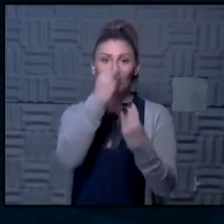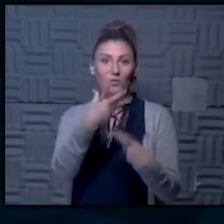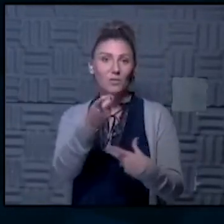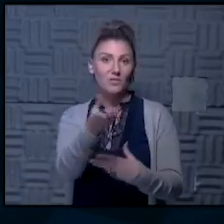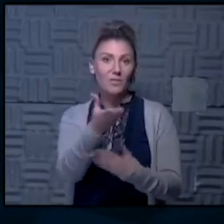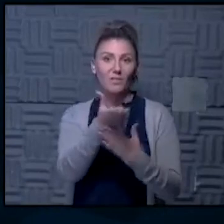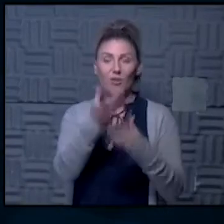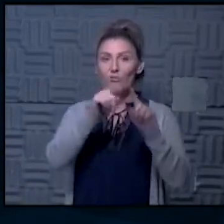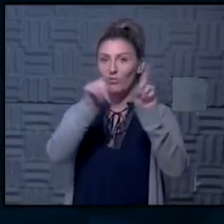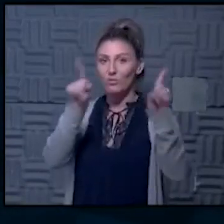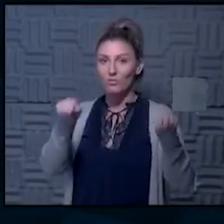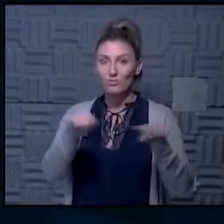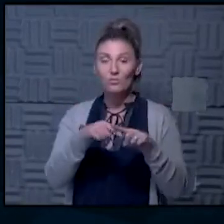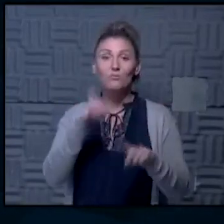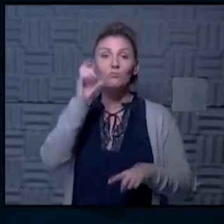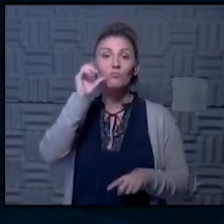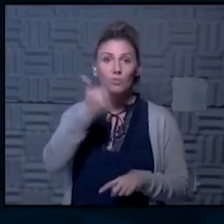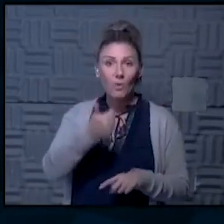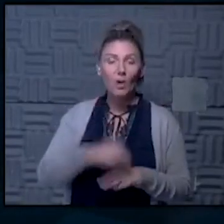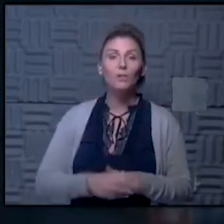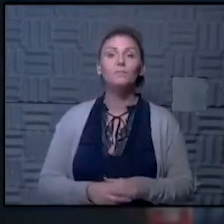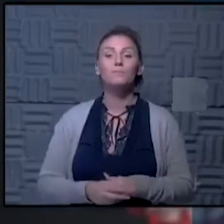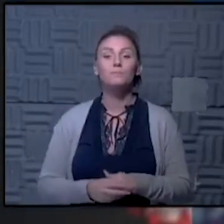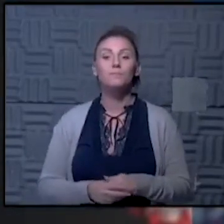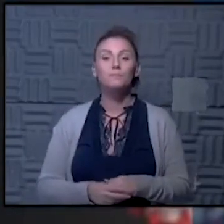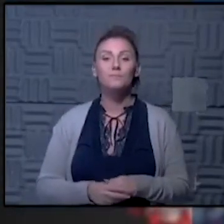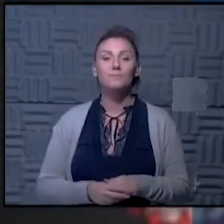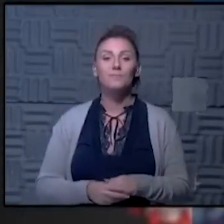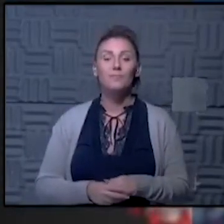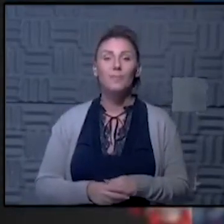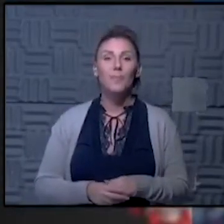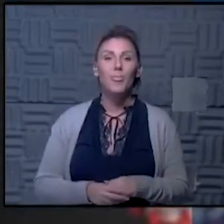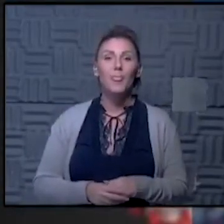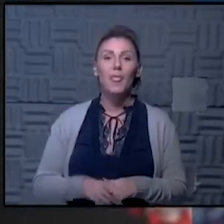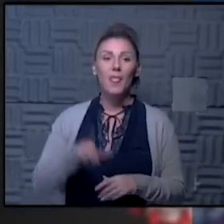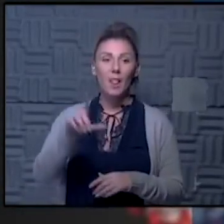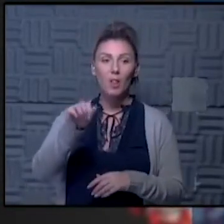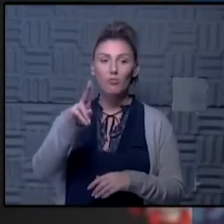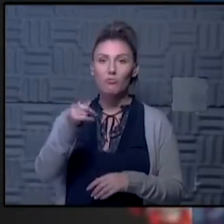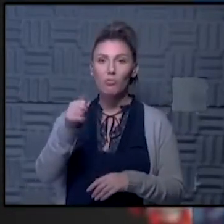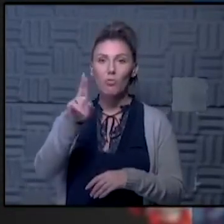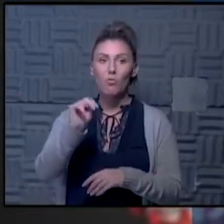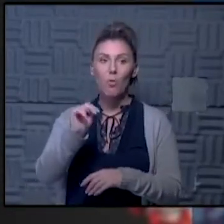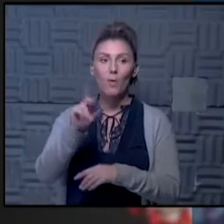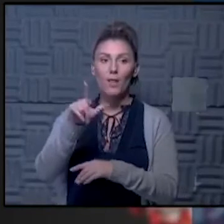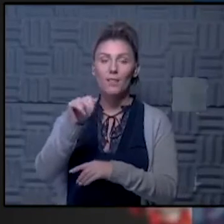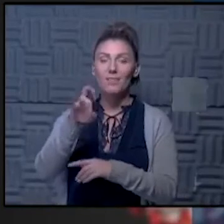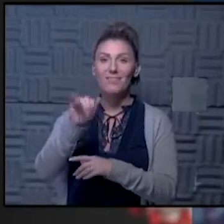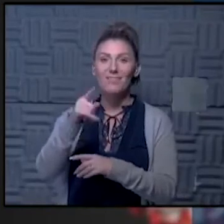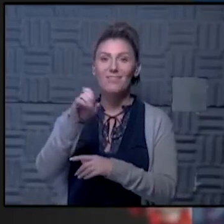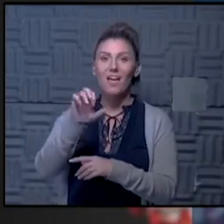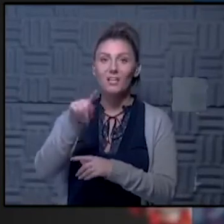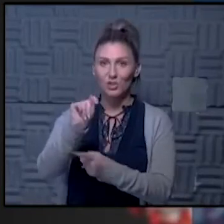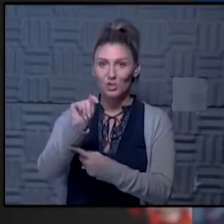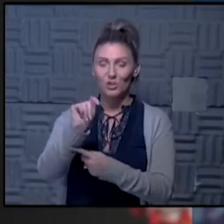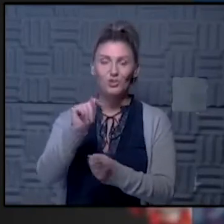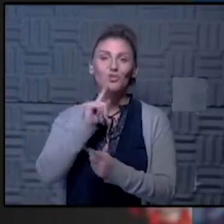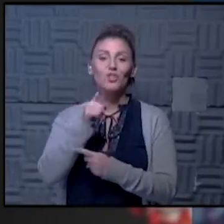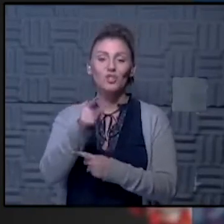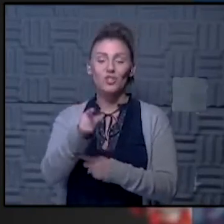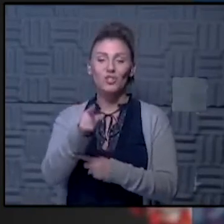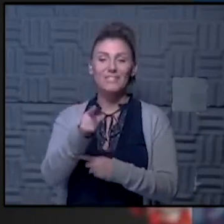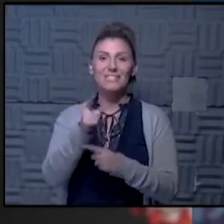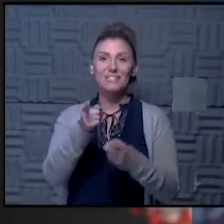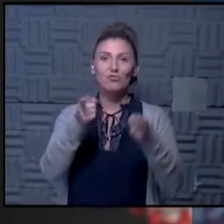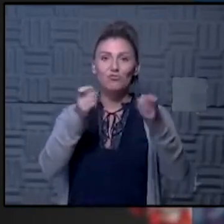the screen. Tomorrow, setting the stage, Lauren Lucht, the Executive Director of Mental and Behavioral